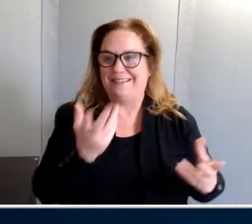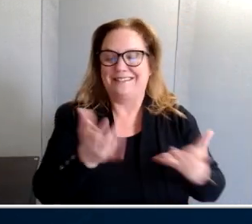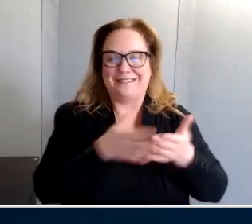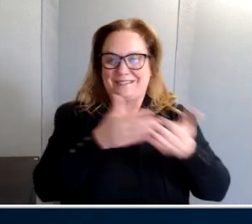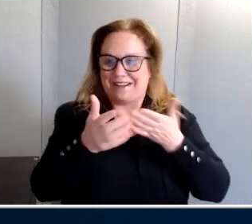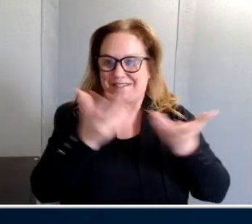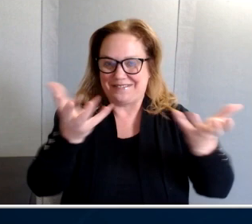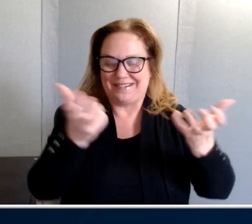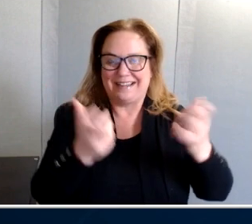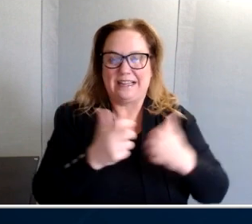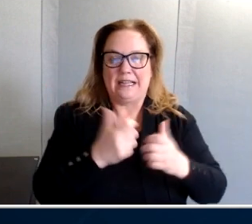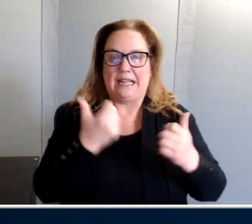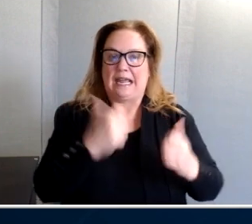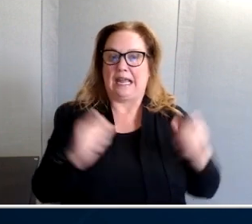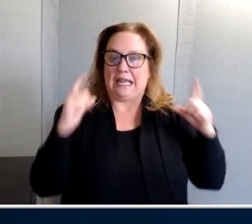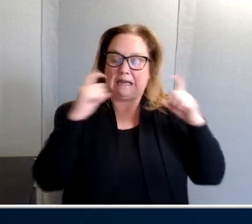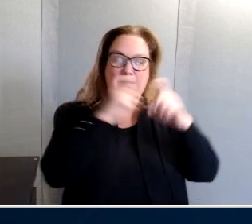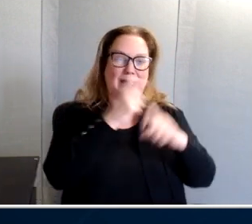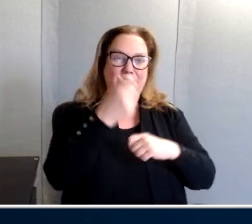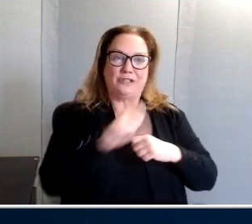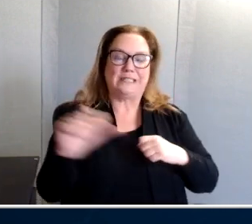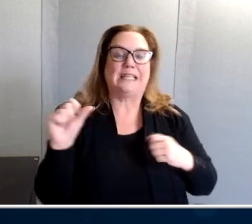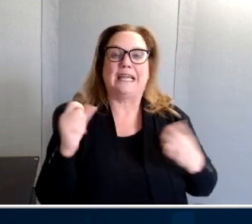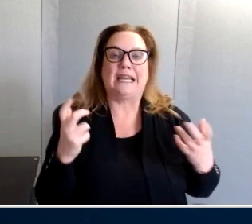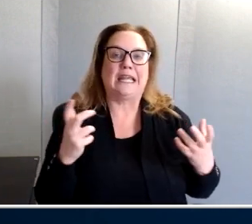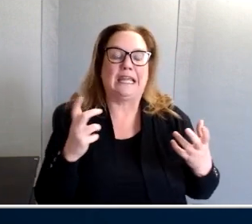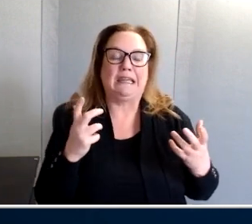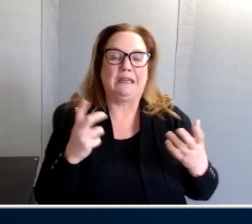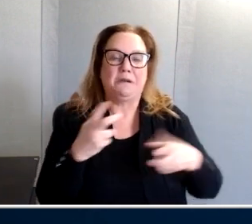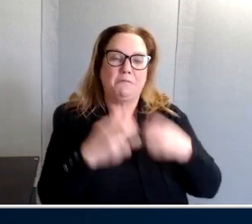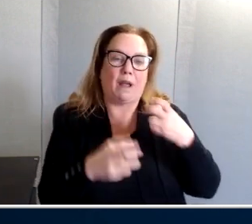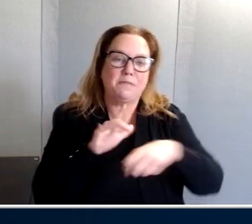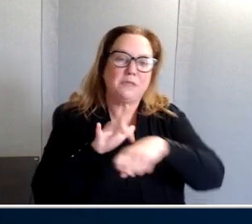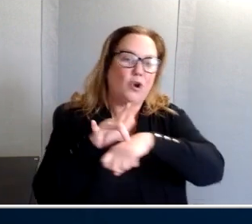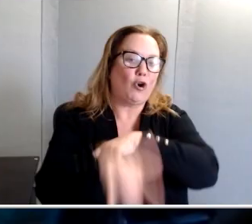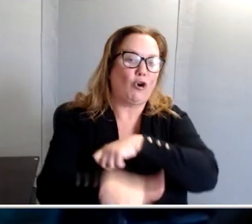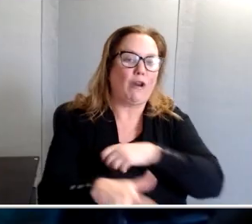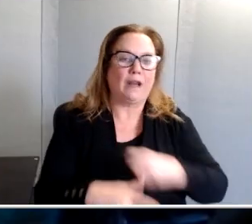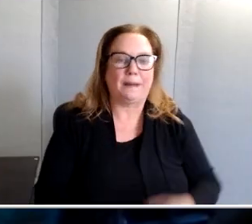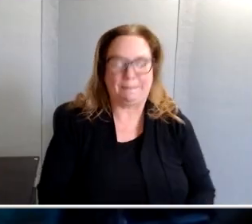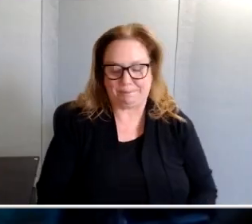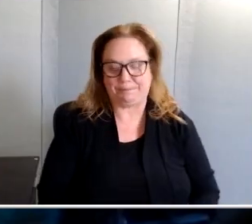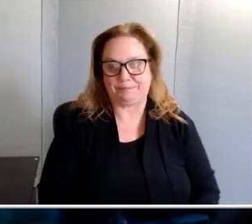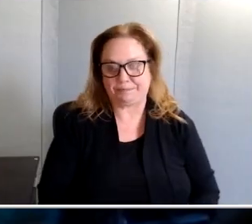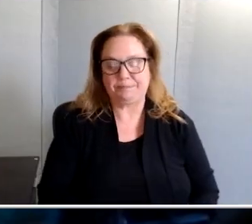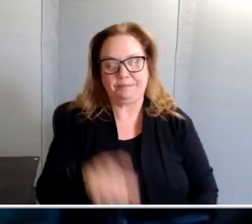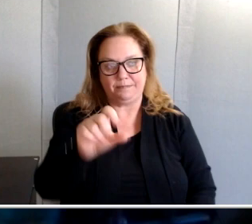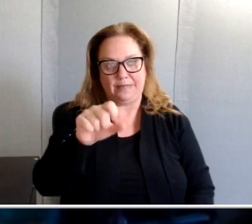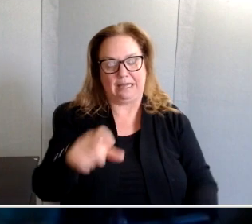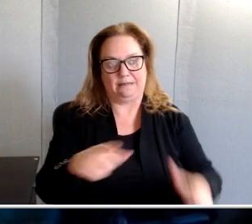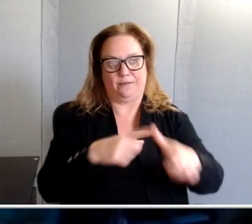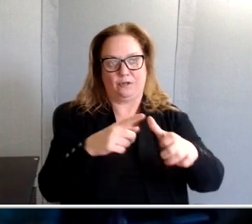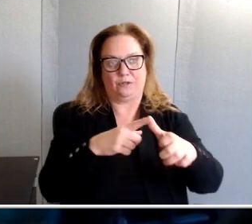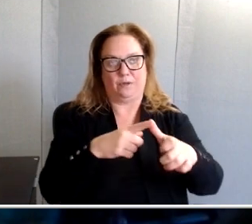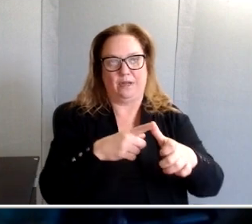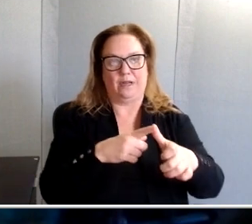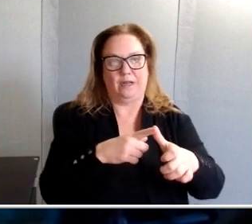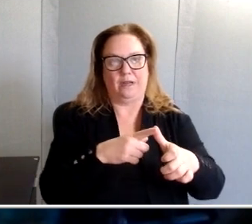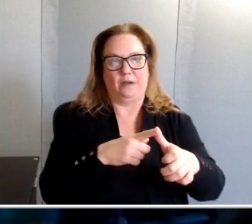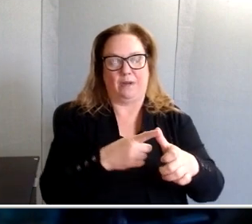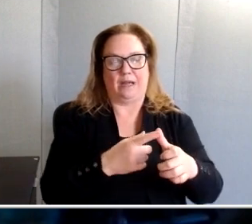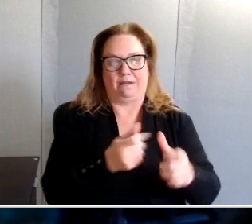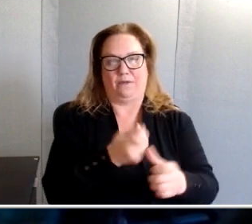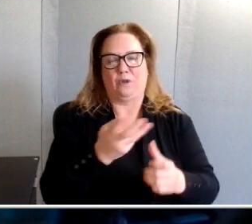complications so far? Anything at all, even in the early days? Yeah, in the very beginning, we had a couple of bouts of